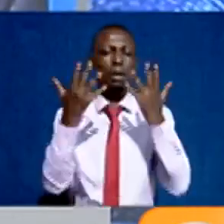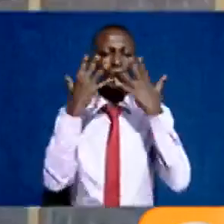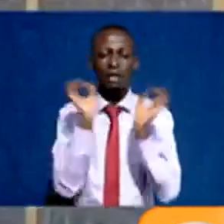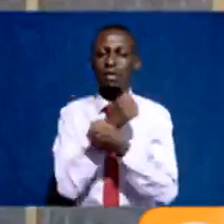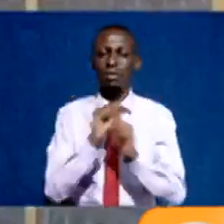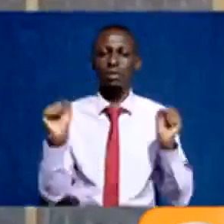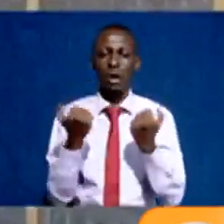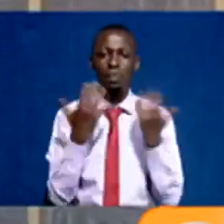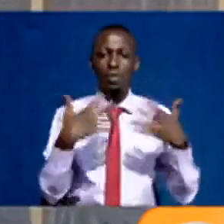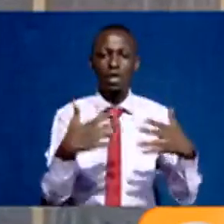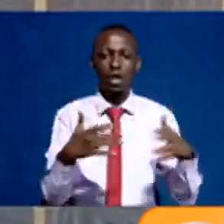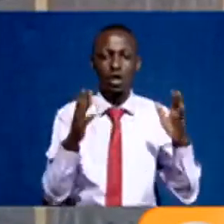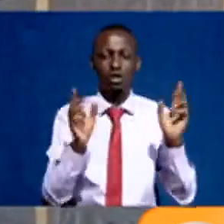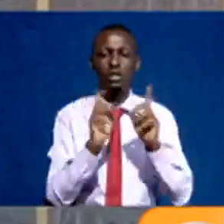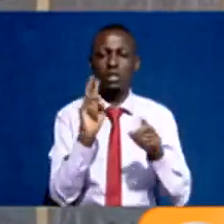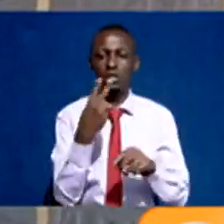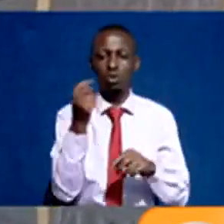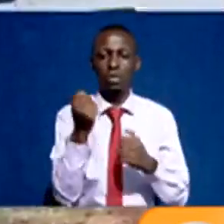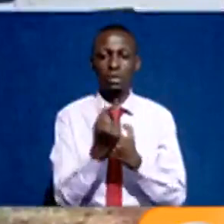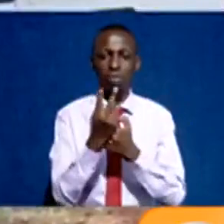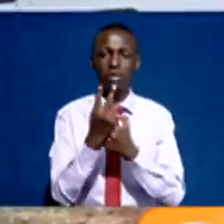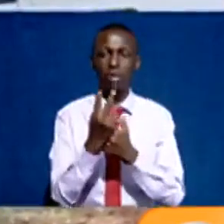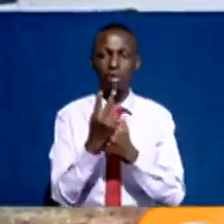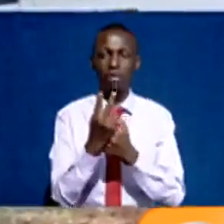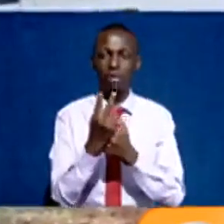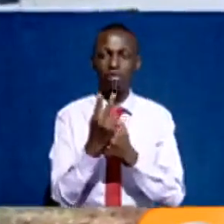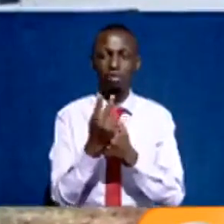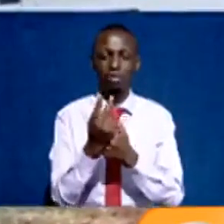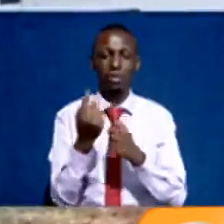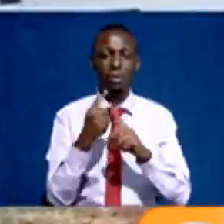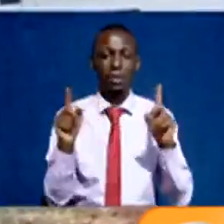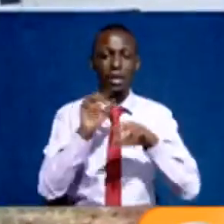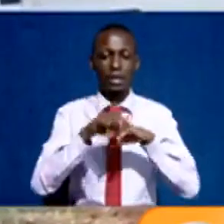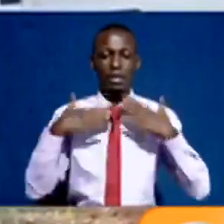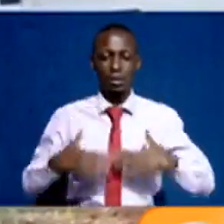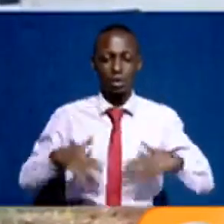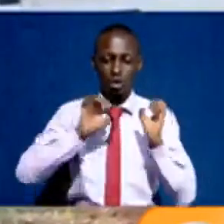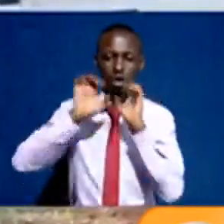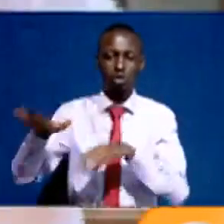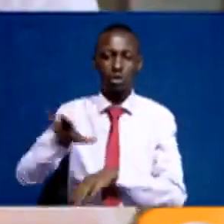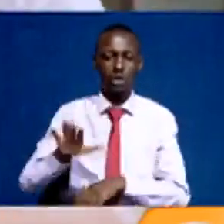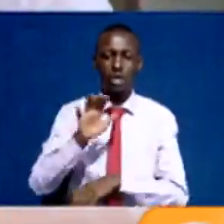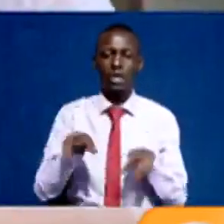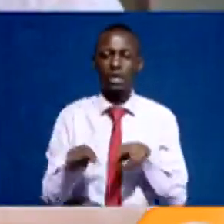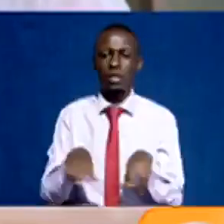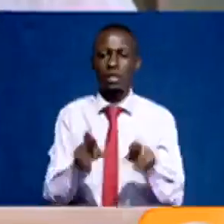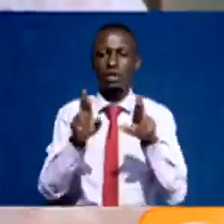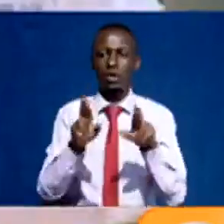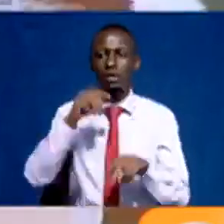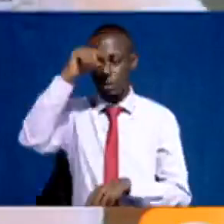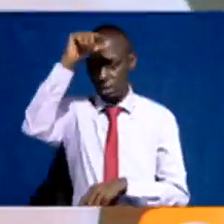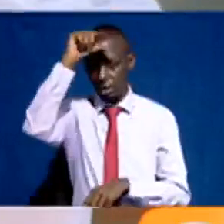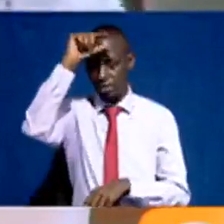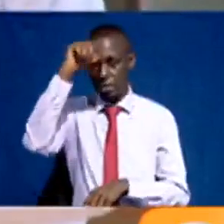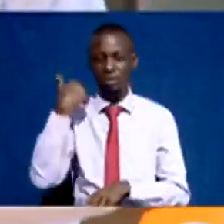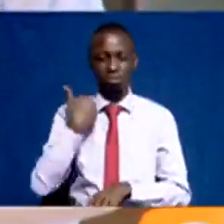had disappeared on the 2nd of December, only for the body to be found dumped in a river. The government pathologist Johansen